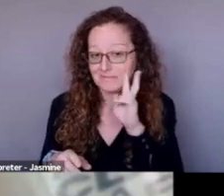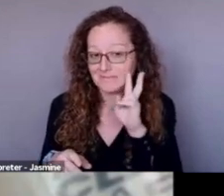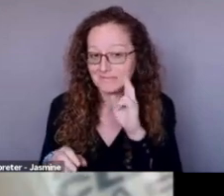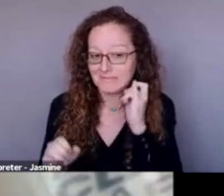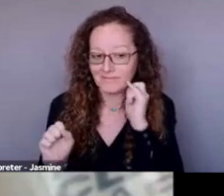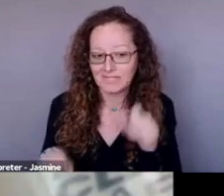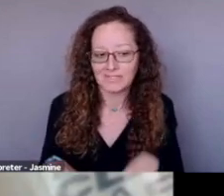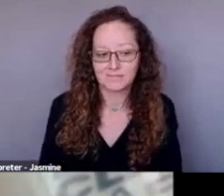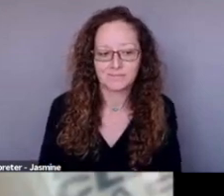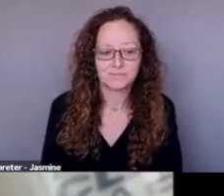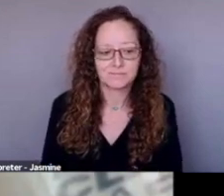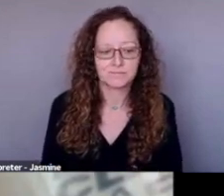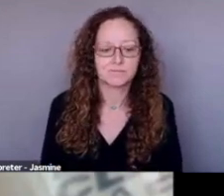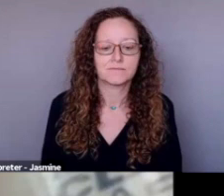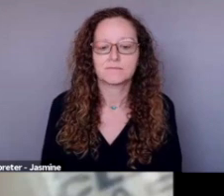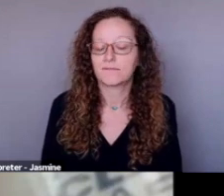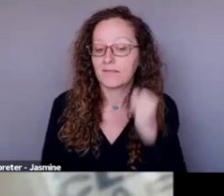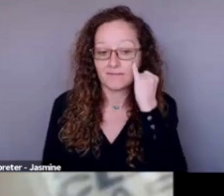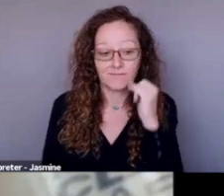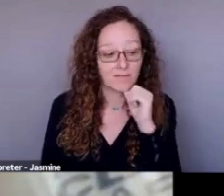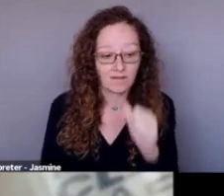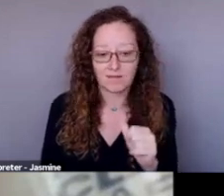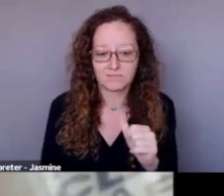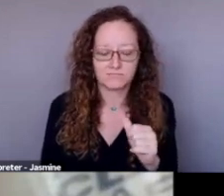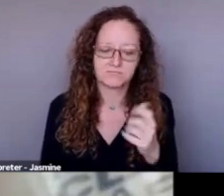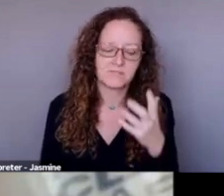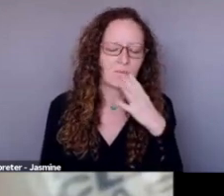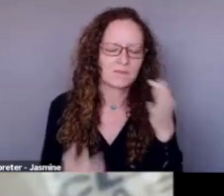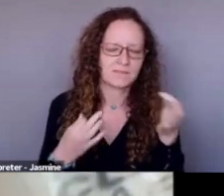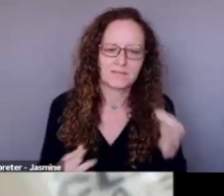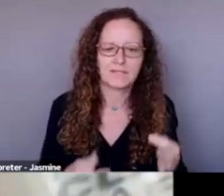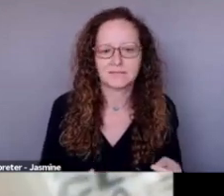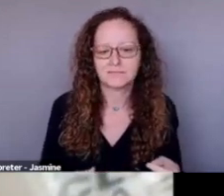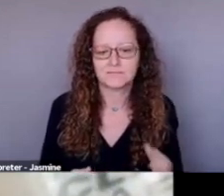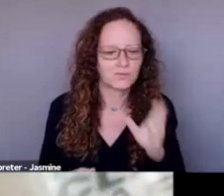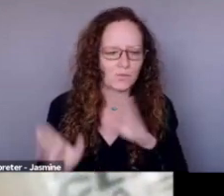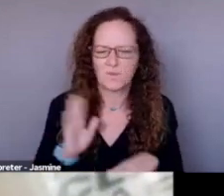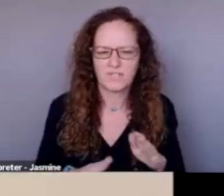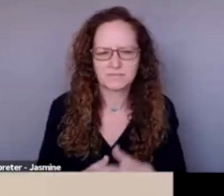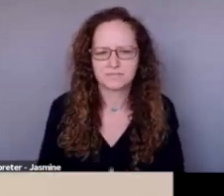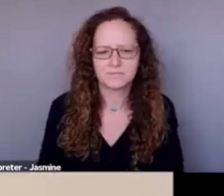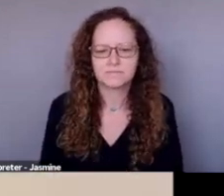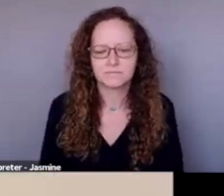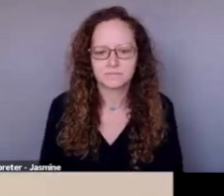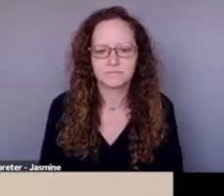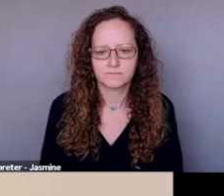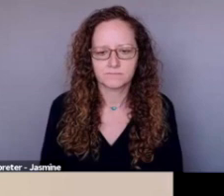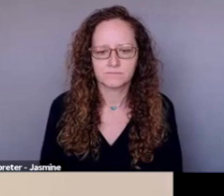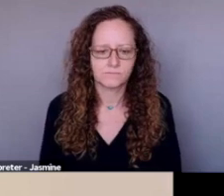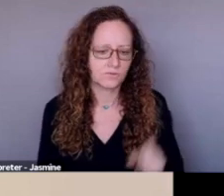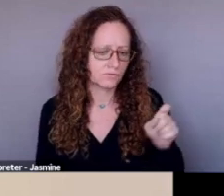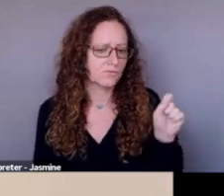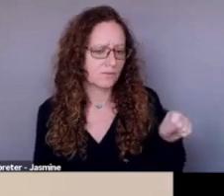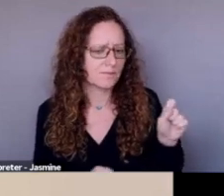it. If not, I'll just kind of talk you through it. Don't worry about it. You should be able to